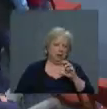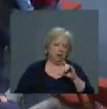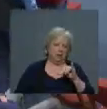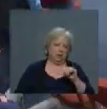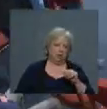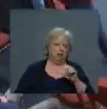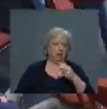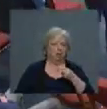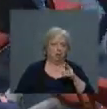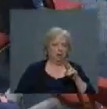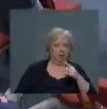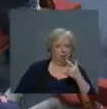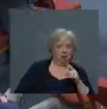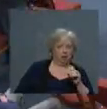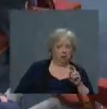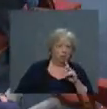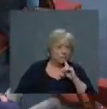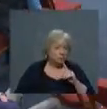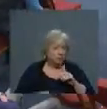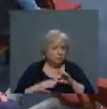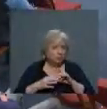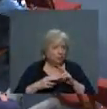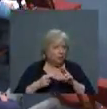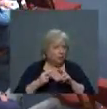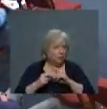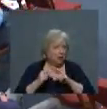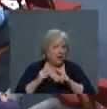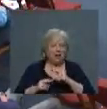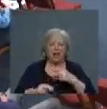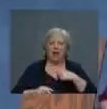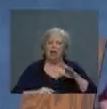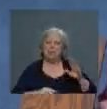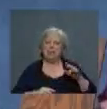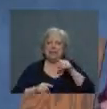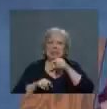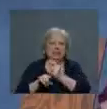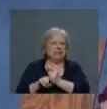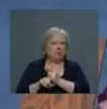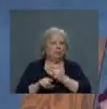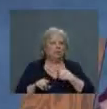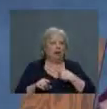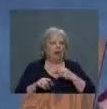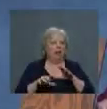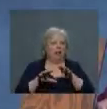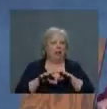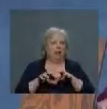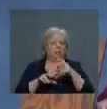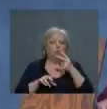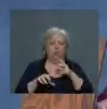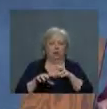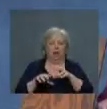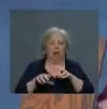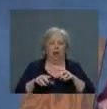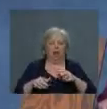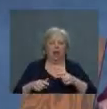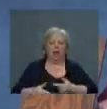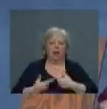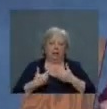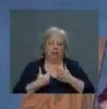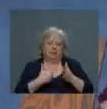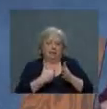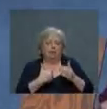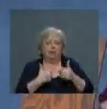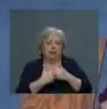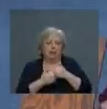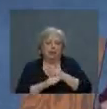Letitia, are you related? Yes. Sister. I'm his sister, and I live next door to him. I'm 2 doors down. He's 3 doors down.